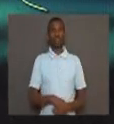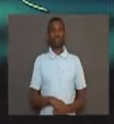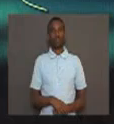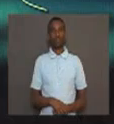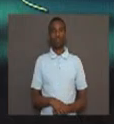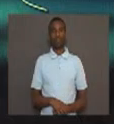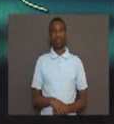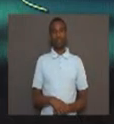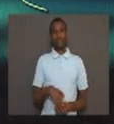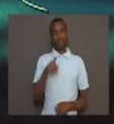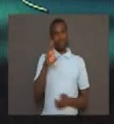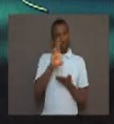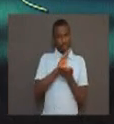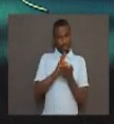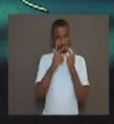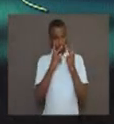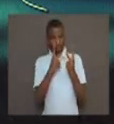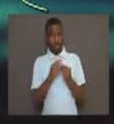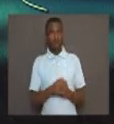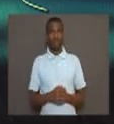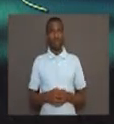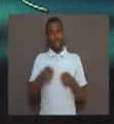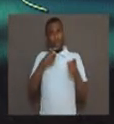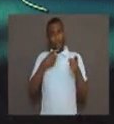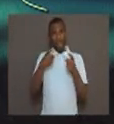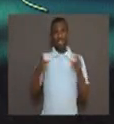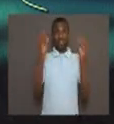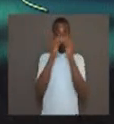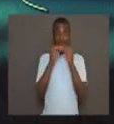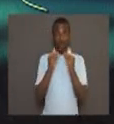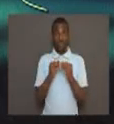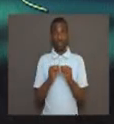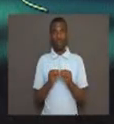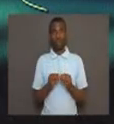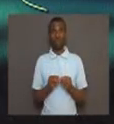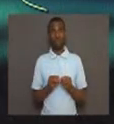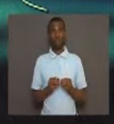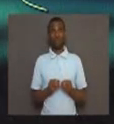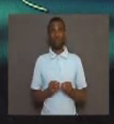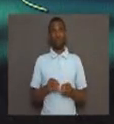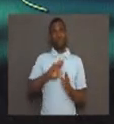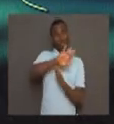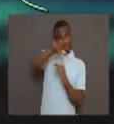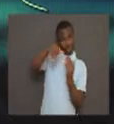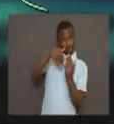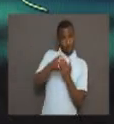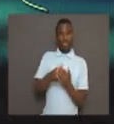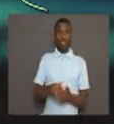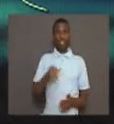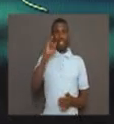We looked at this circuit and managed to calculate its total